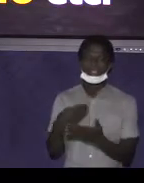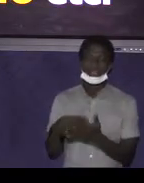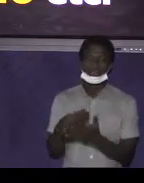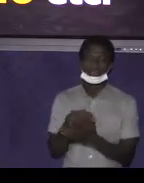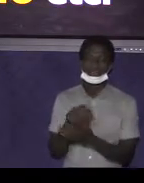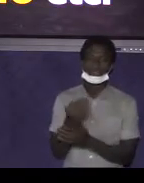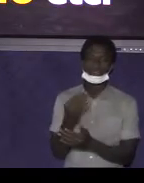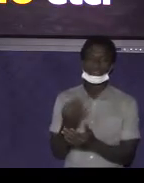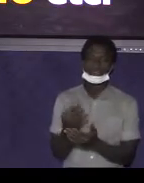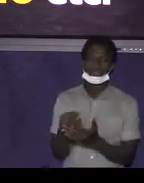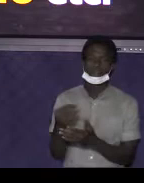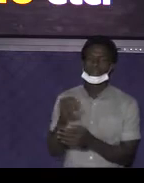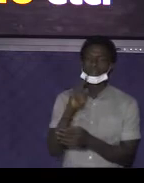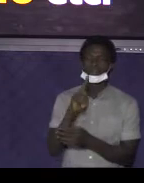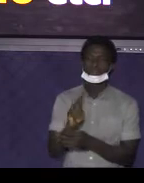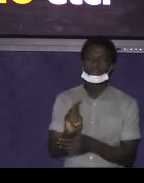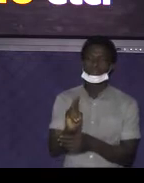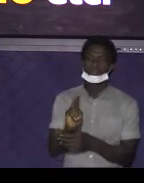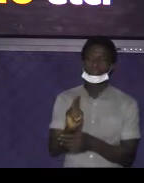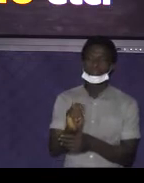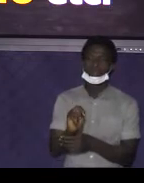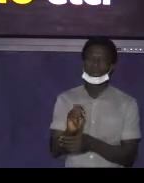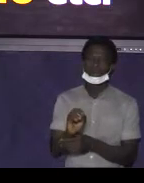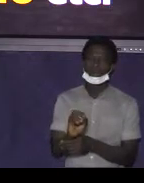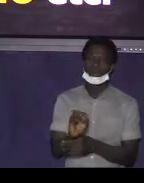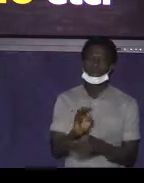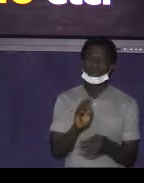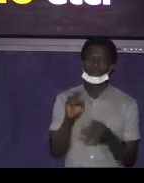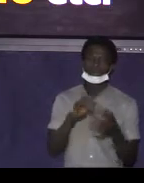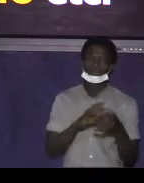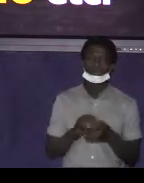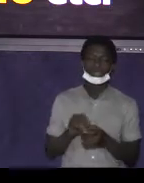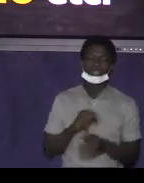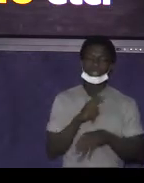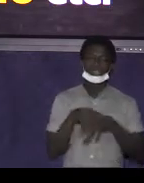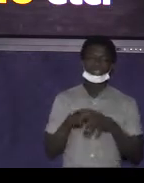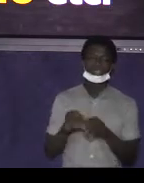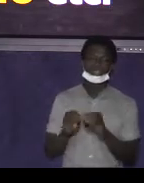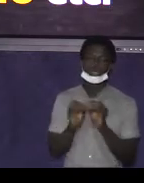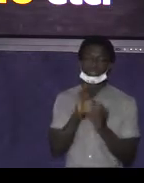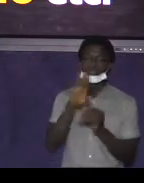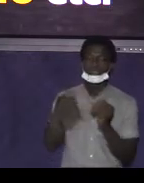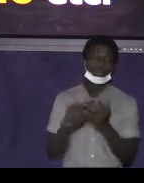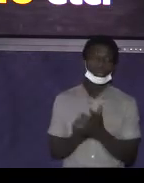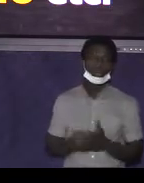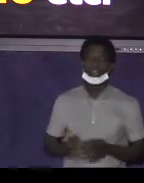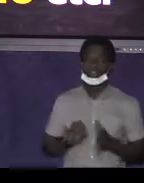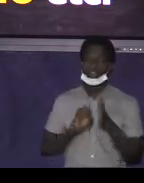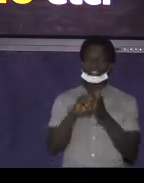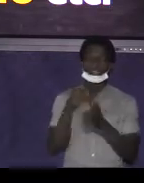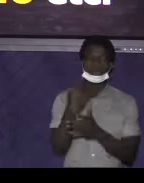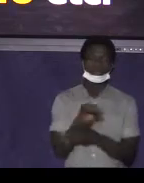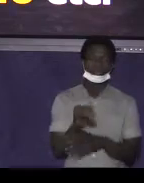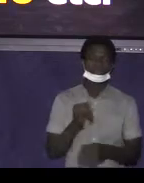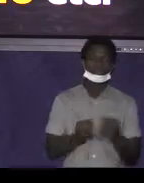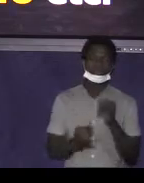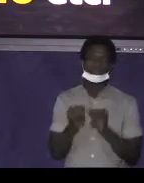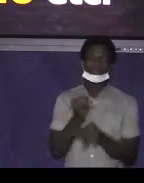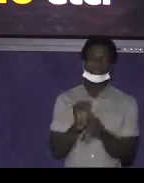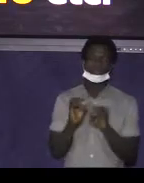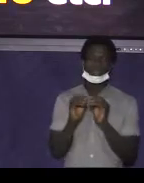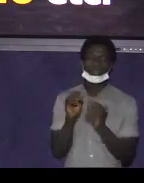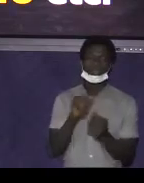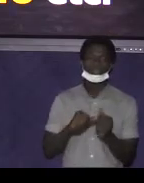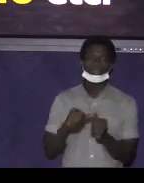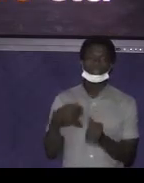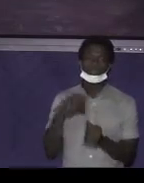Fund, UNO, United Nations Organization, all the examples of international organization associations, we shall